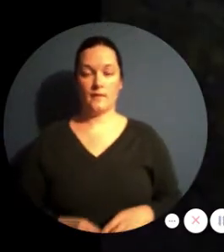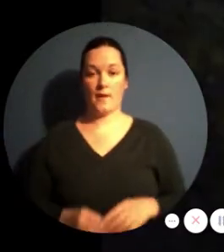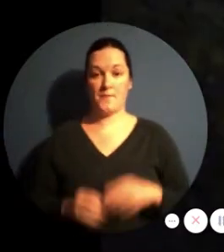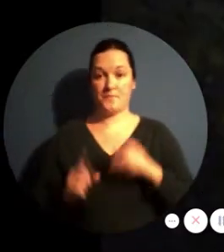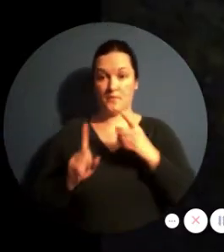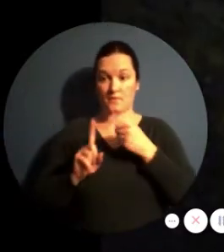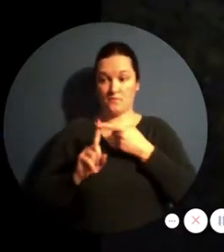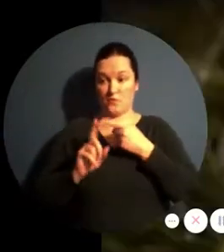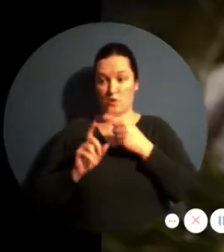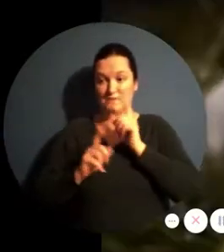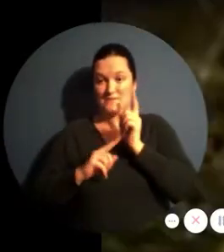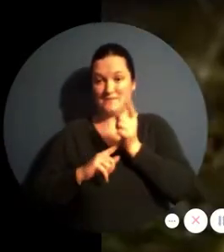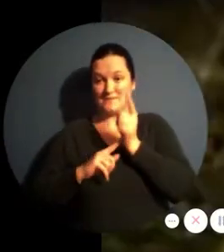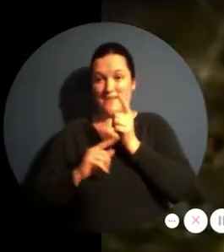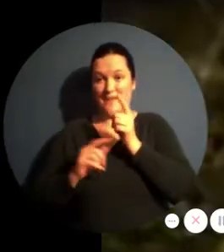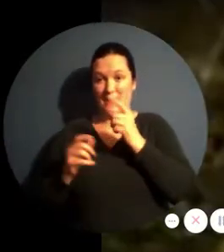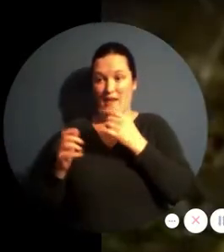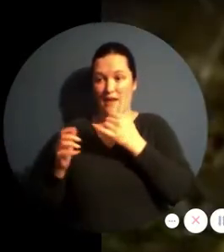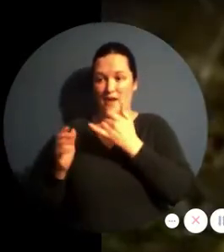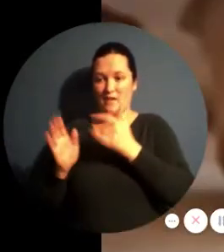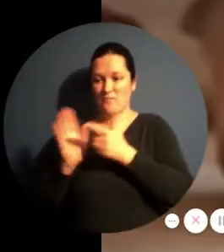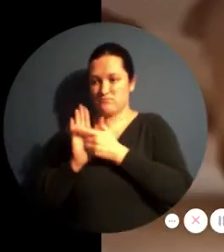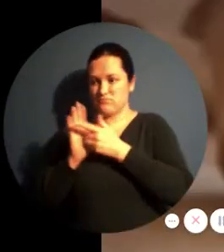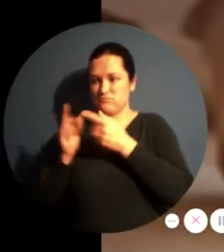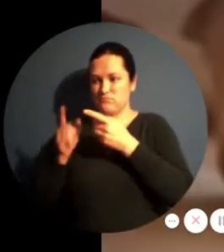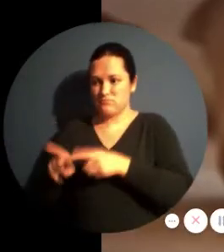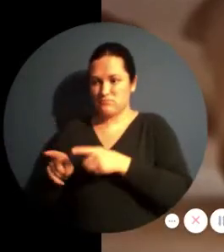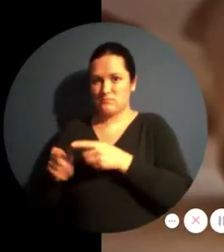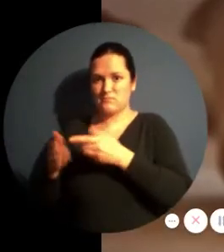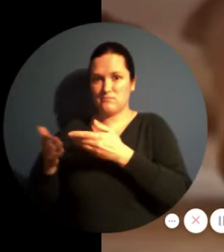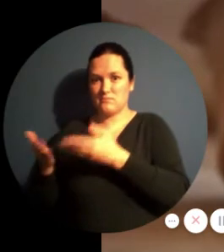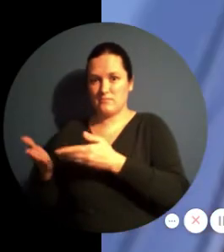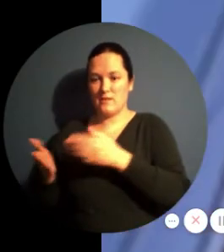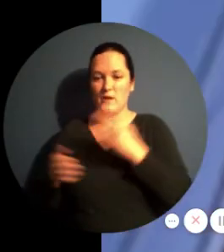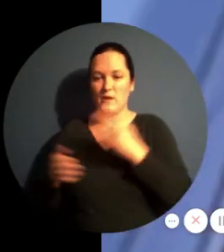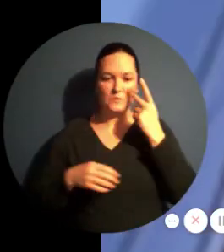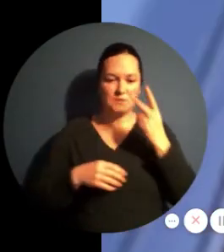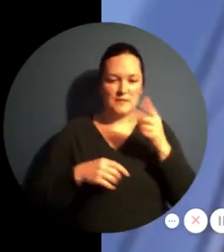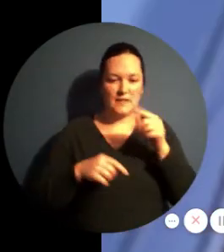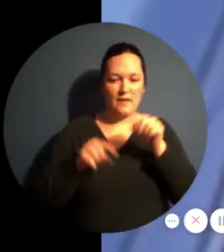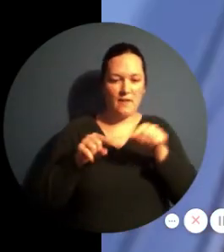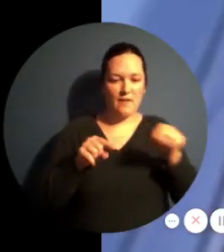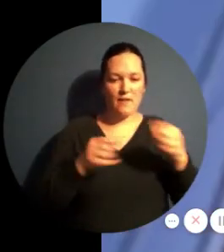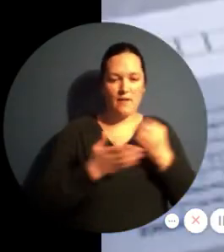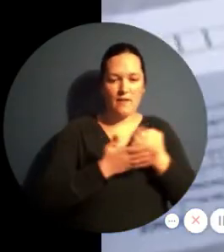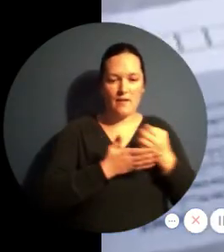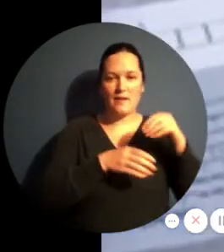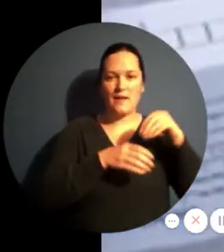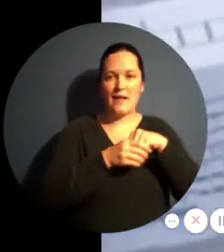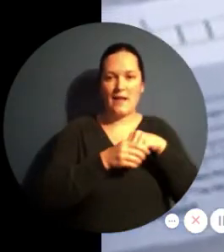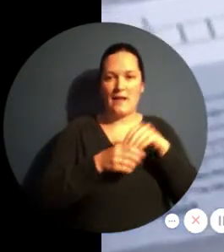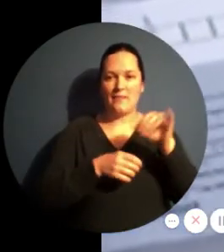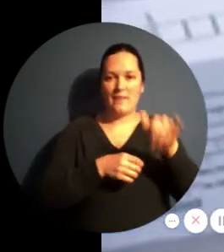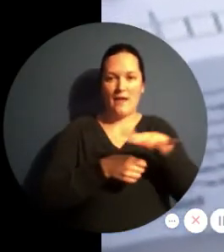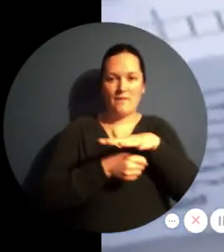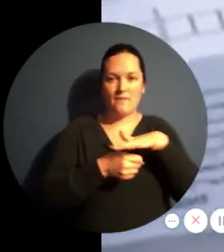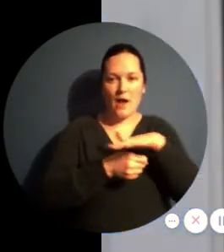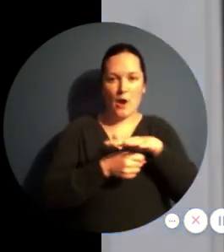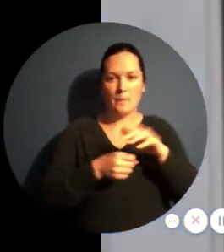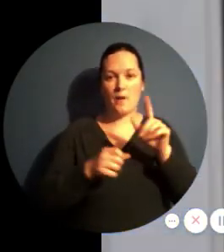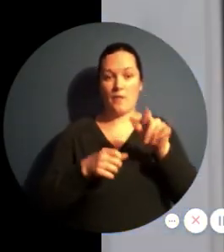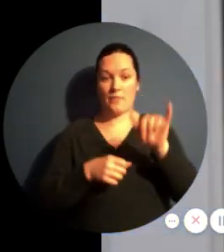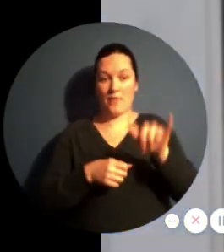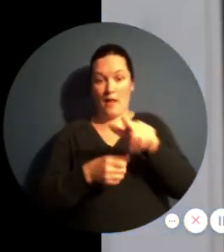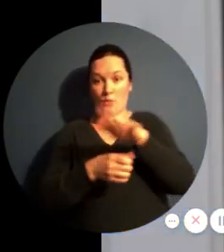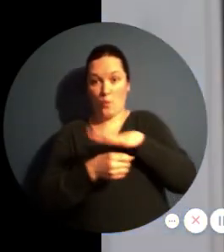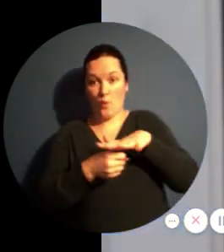second a crime is committed, traces of the crime are left in the environment. The location where a crime took place can be